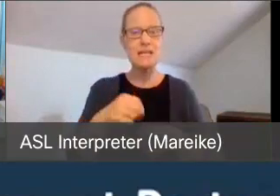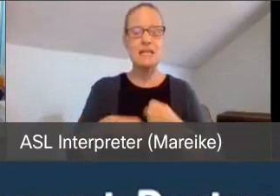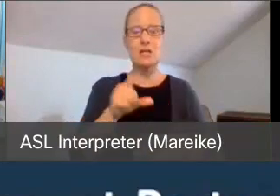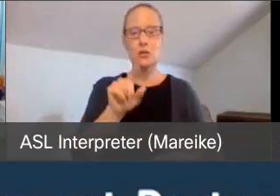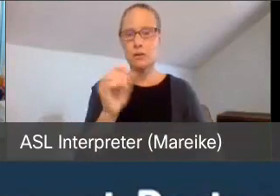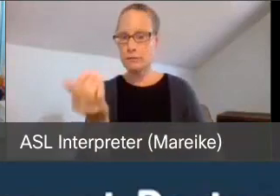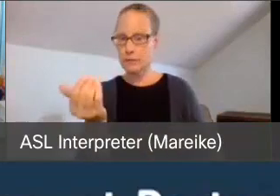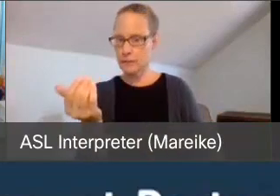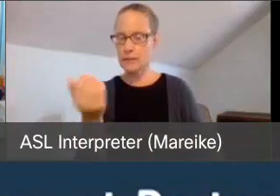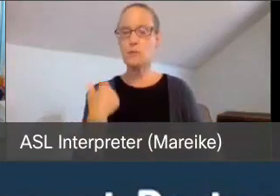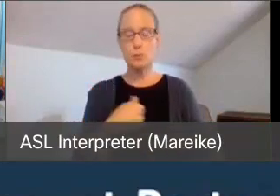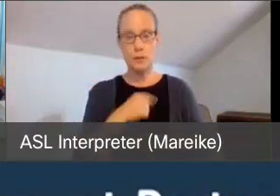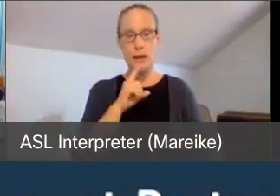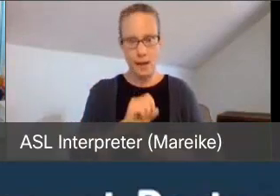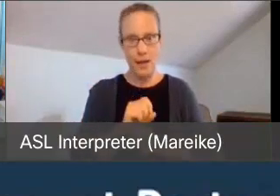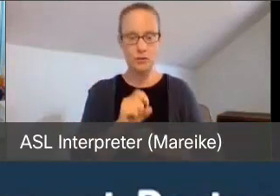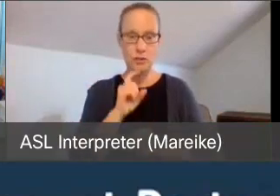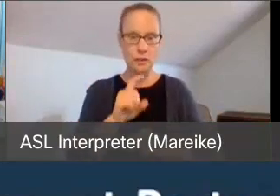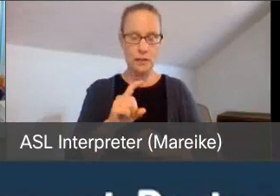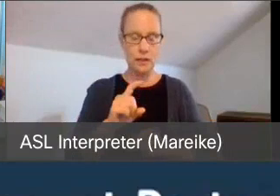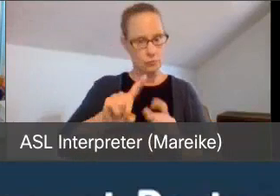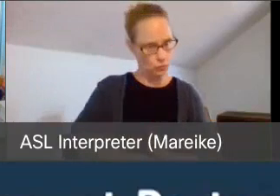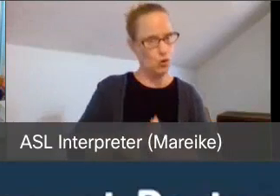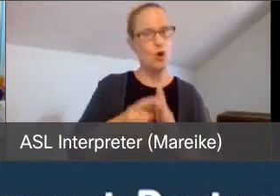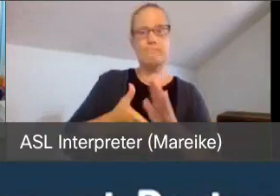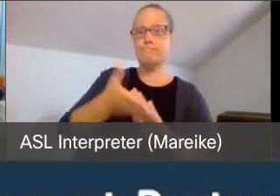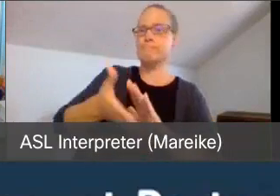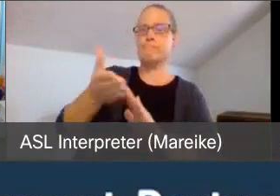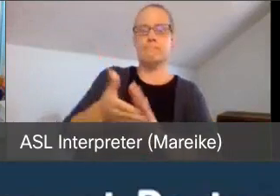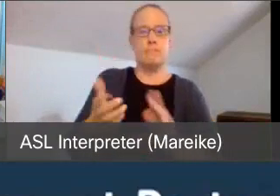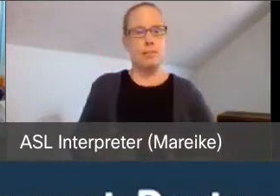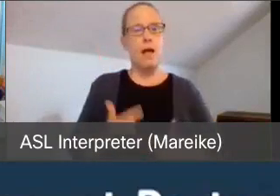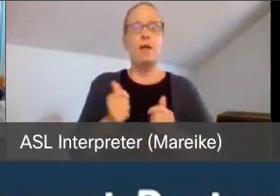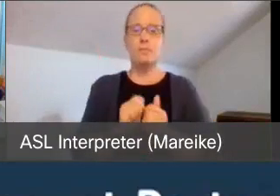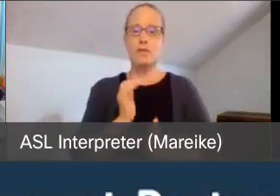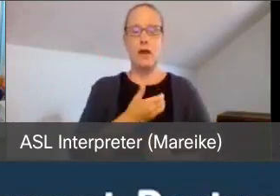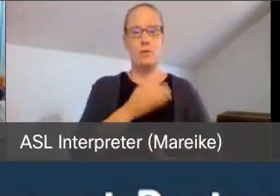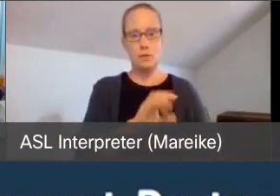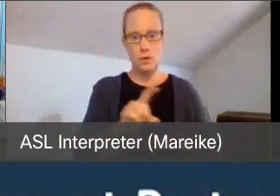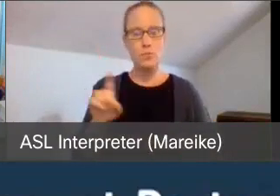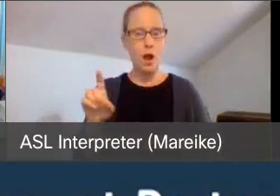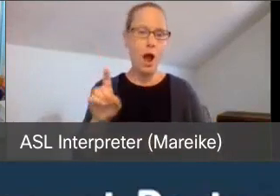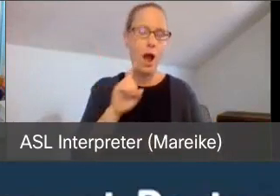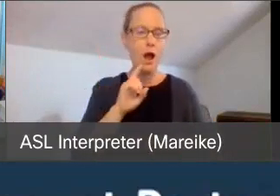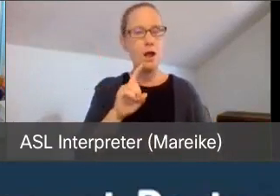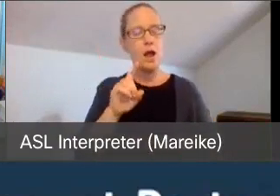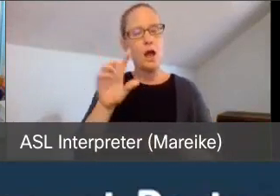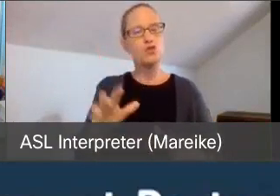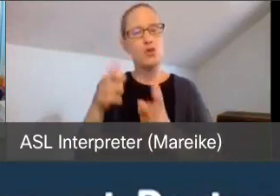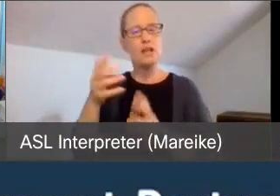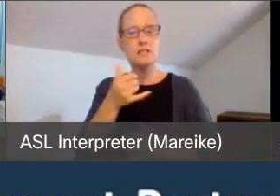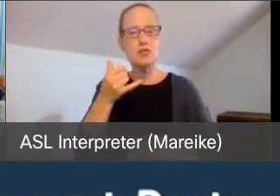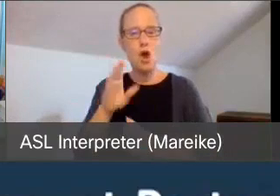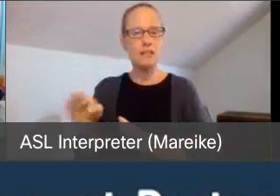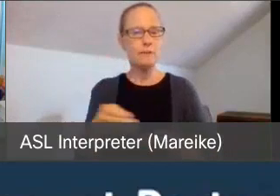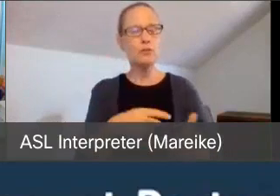2015, we actually went live with our 911 crisis call diversion program. But I will tell you, if